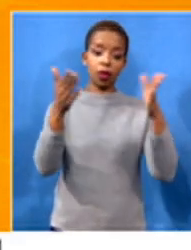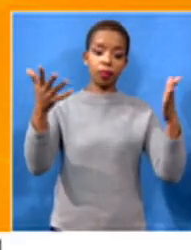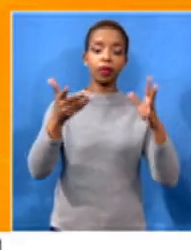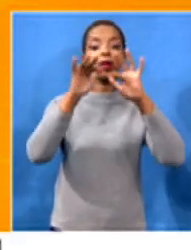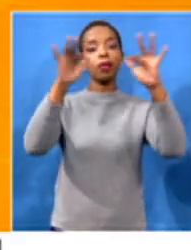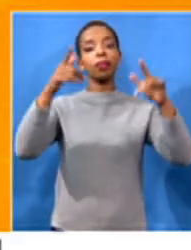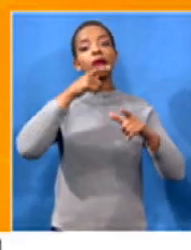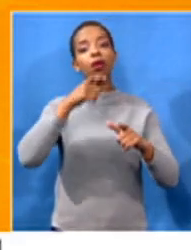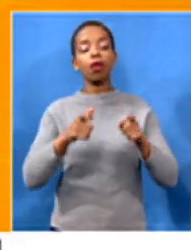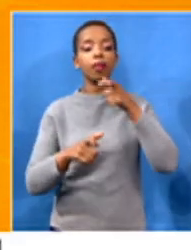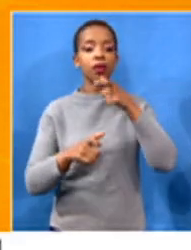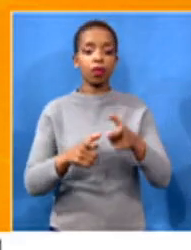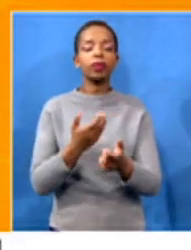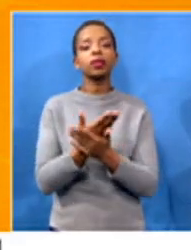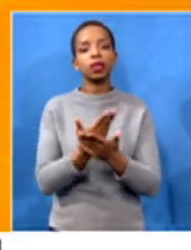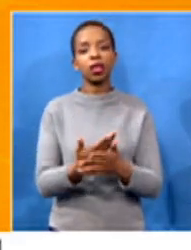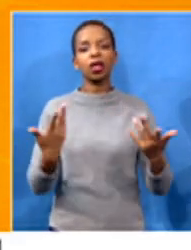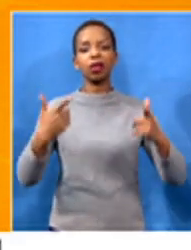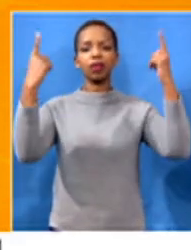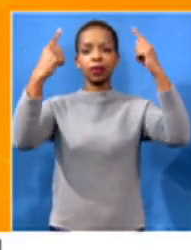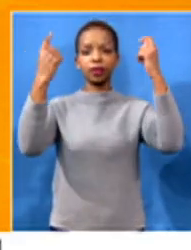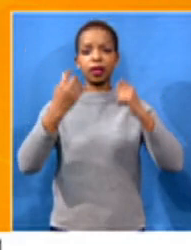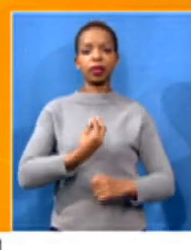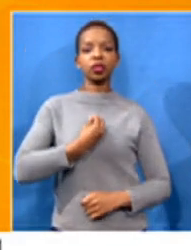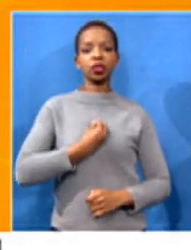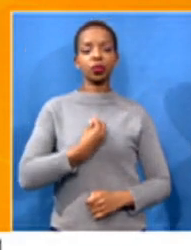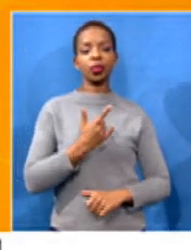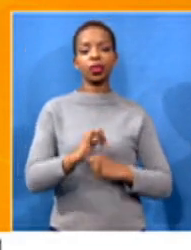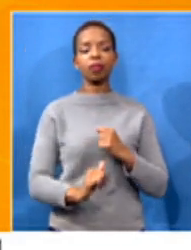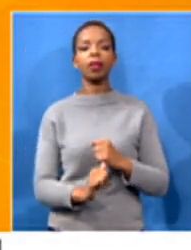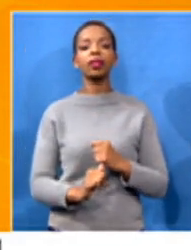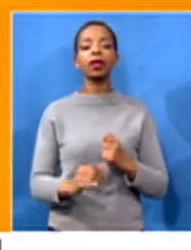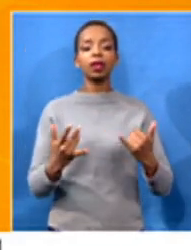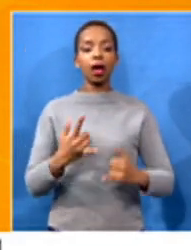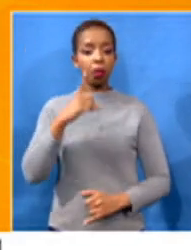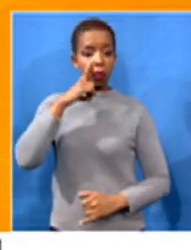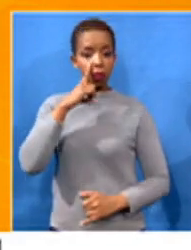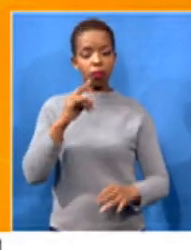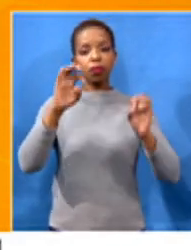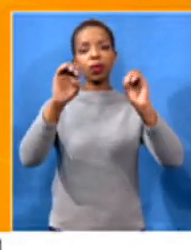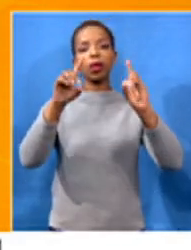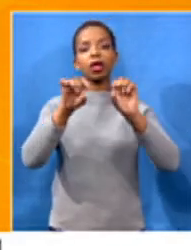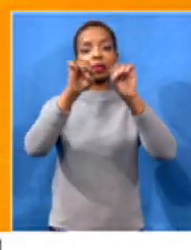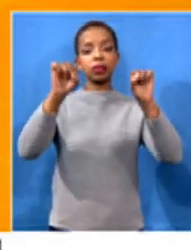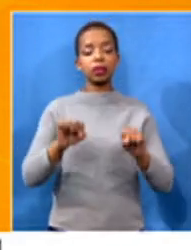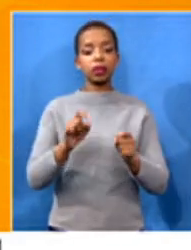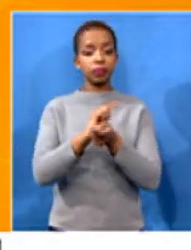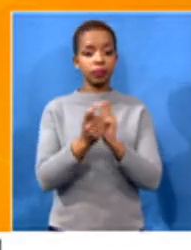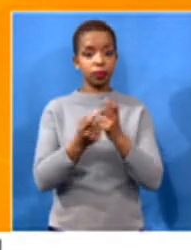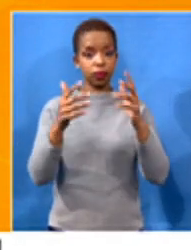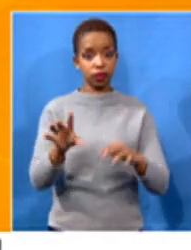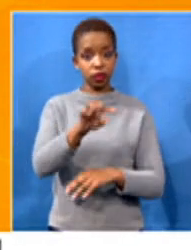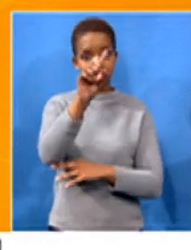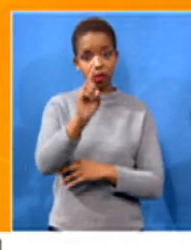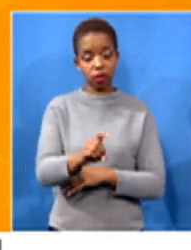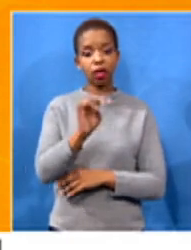continue to celebrate Youth Month, we focus on what has changed in the country's education system 44 years after the